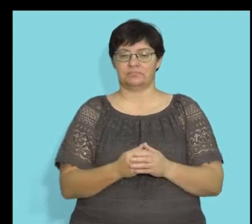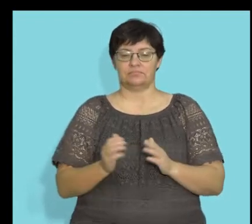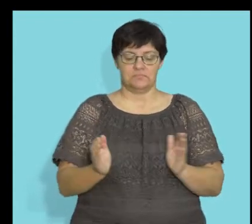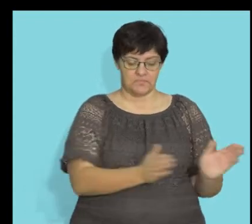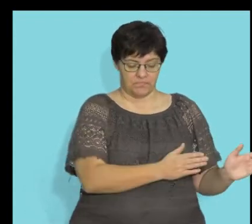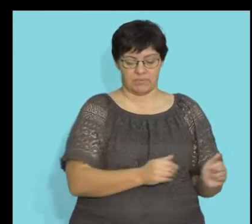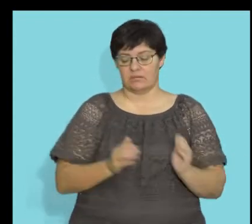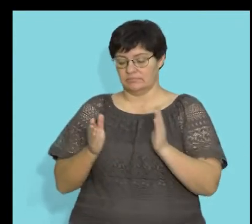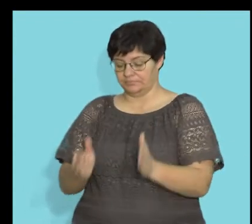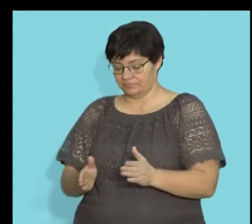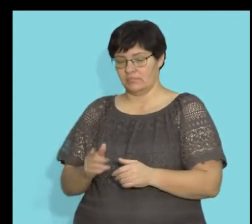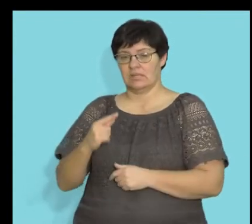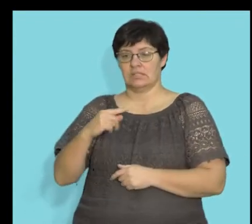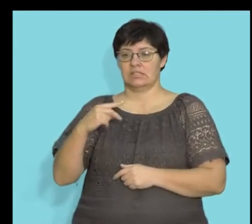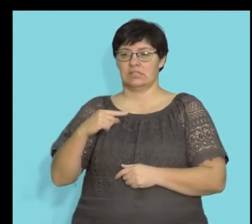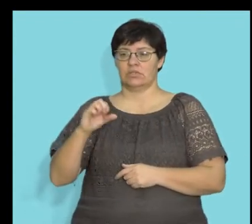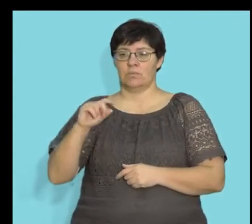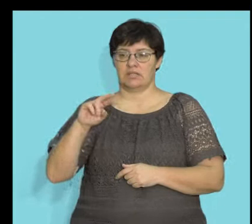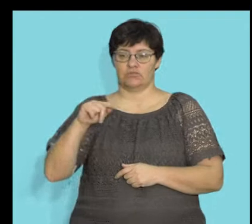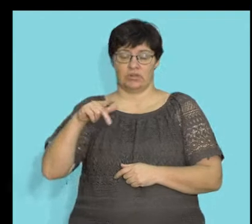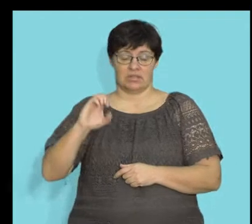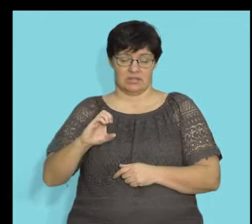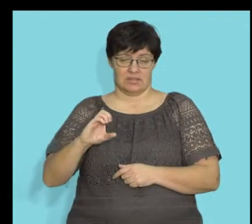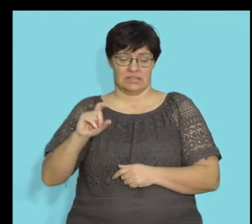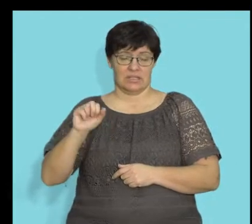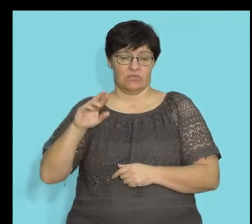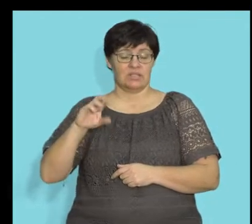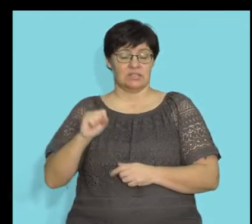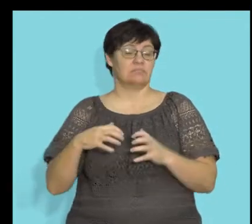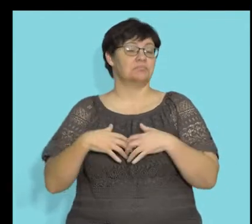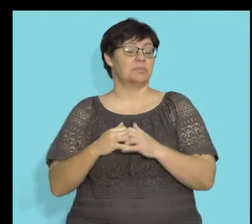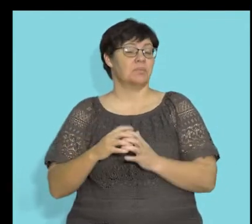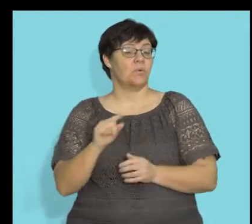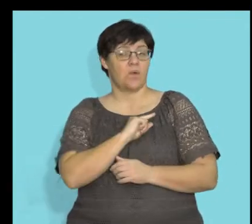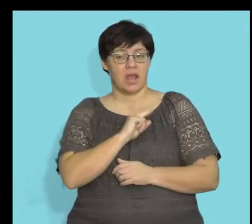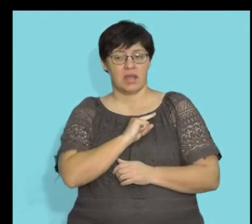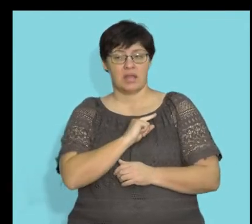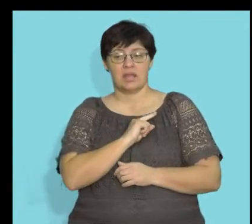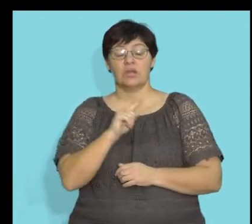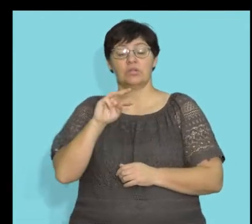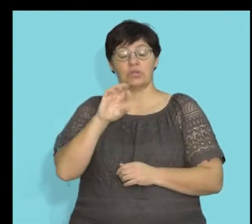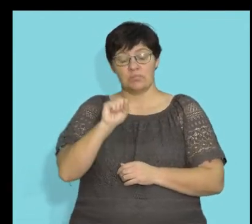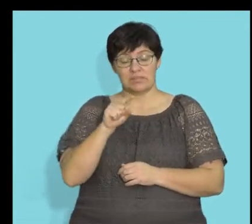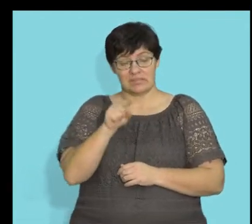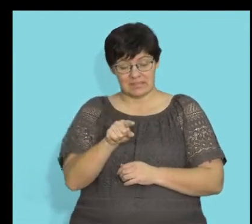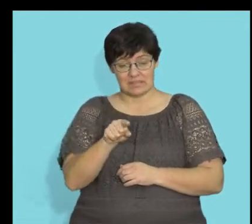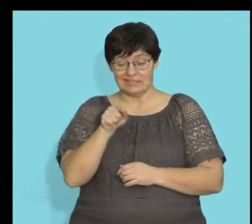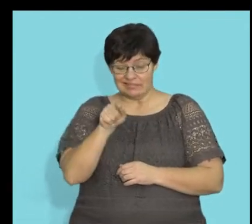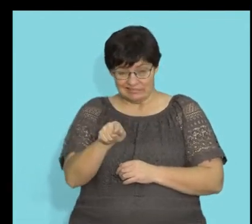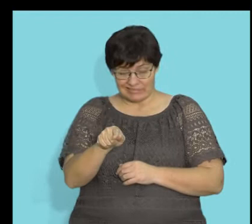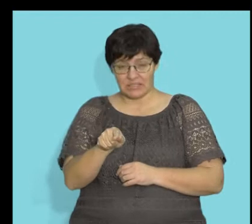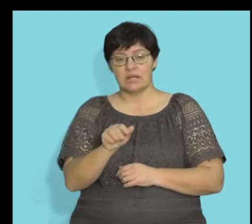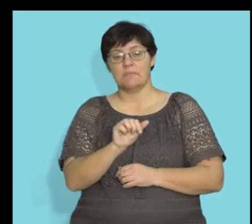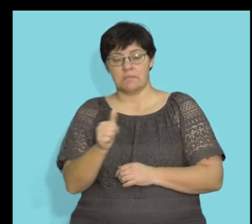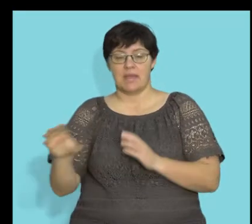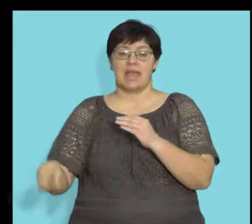Great, let's look at geometric series. So geometric series are formed when the terms of a geometric